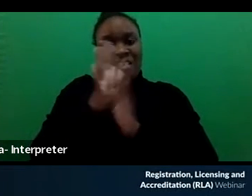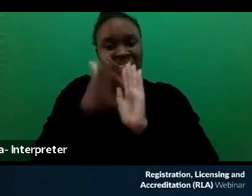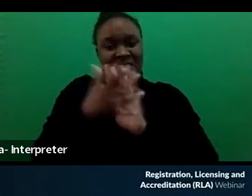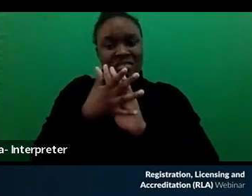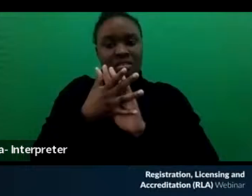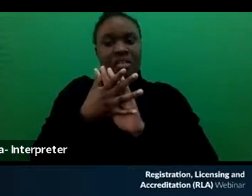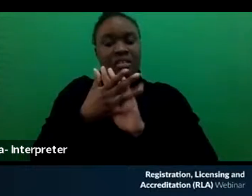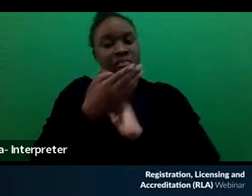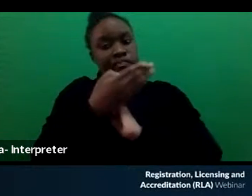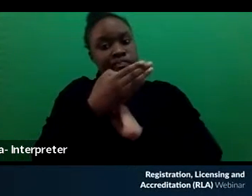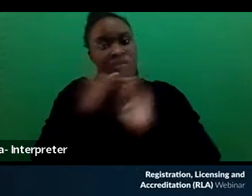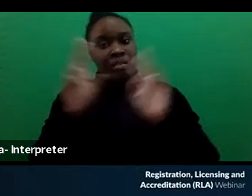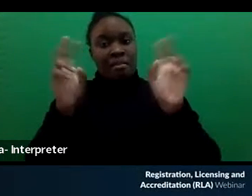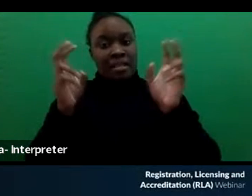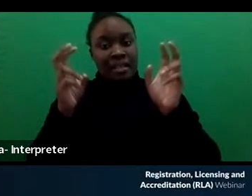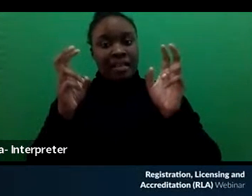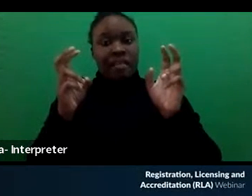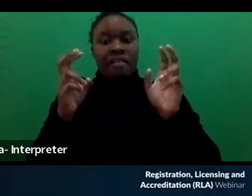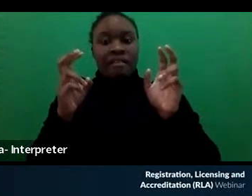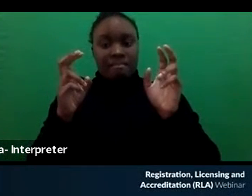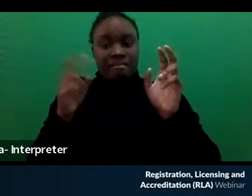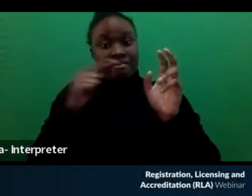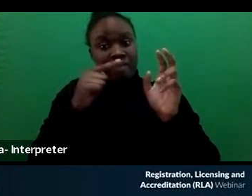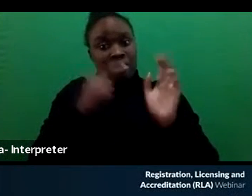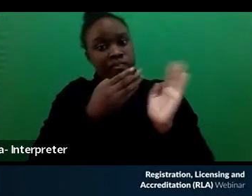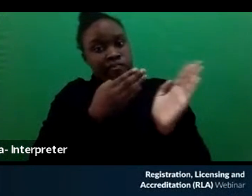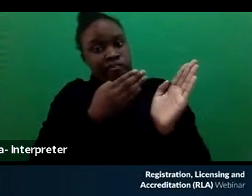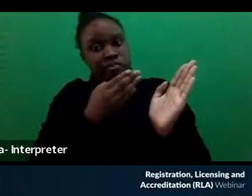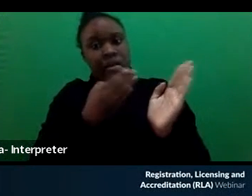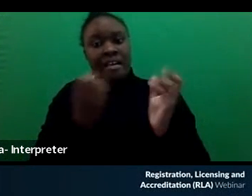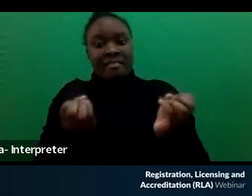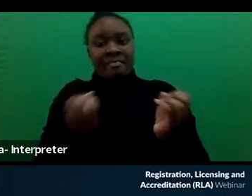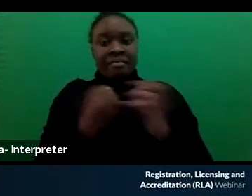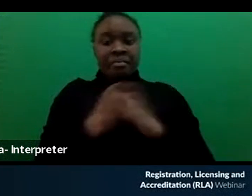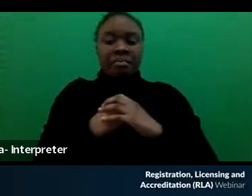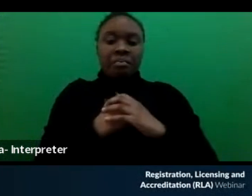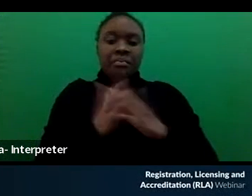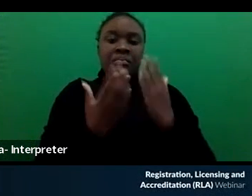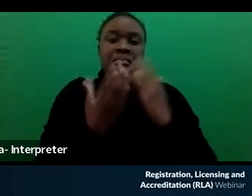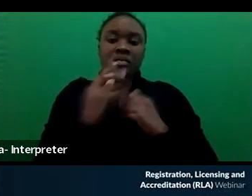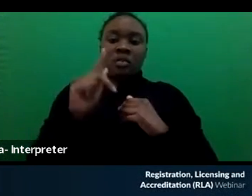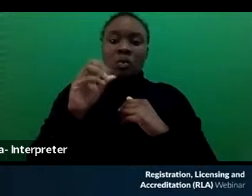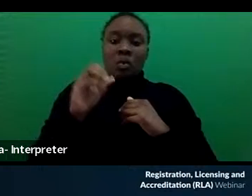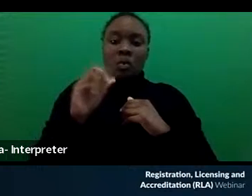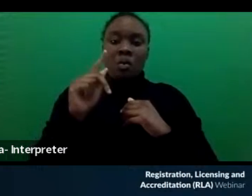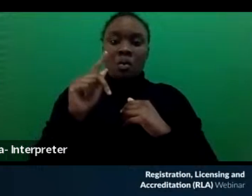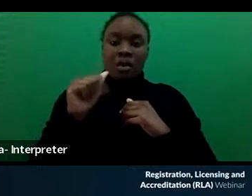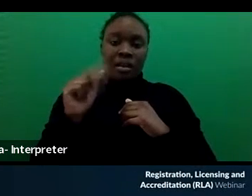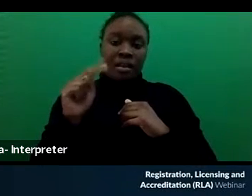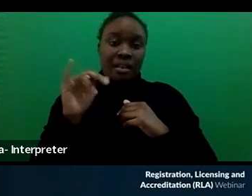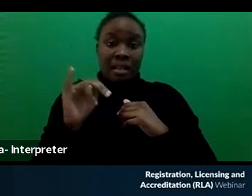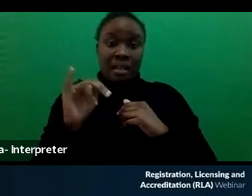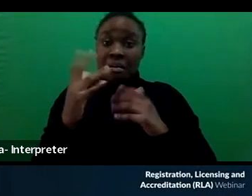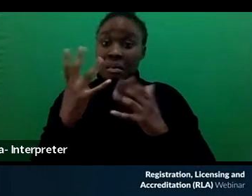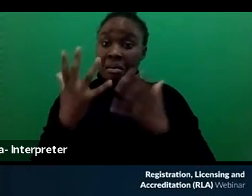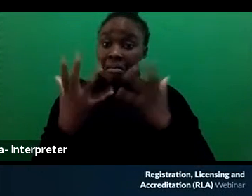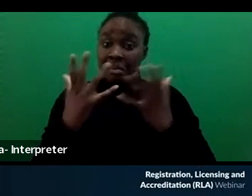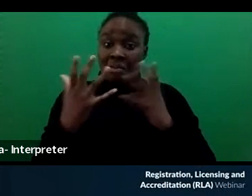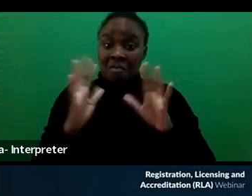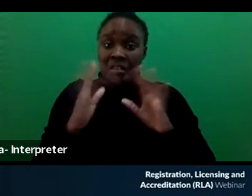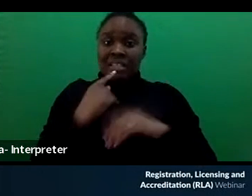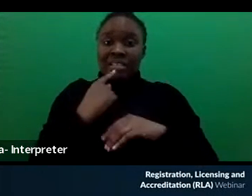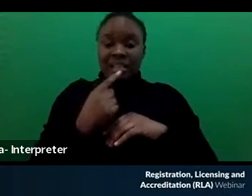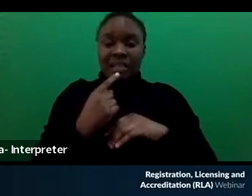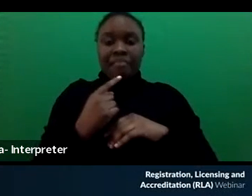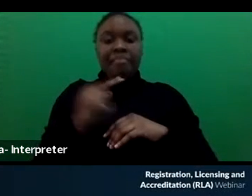is there. If you would have heard Mr. Pokade as he was presenting, would have alluded to the onboarding